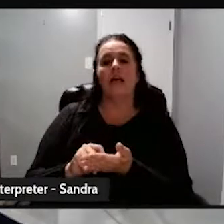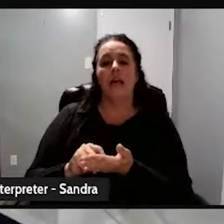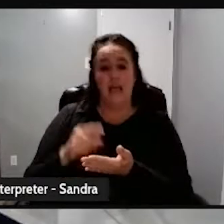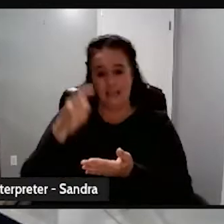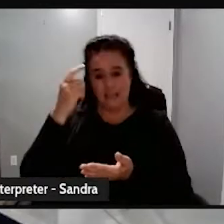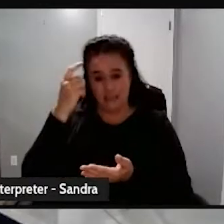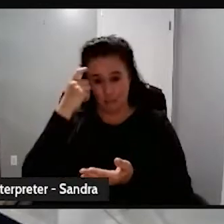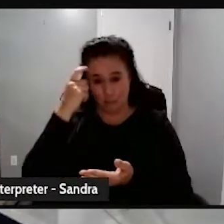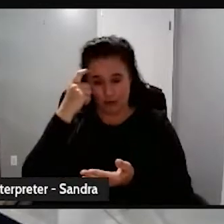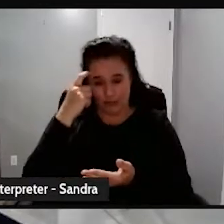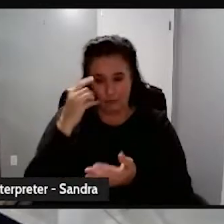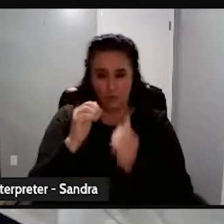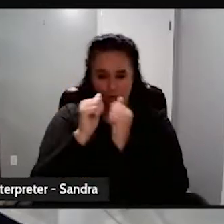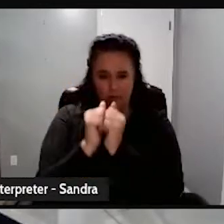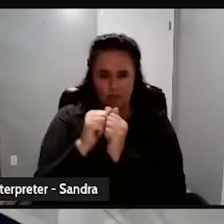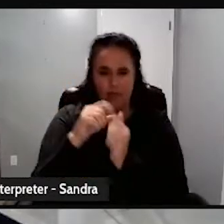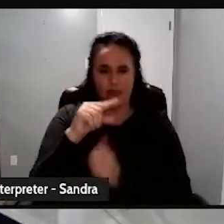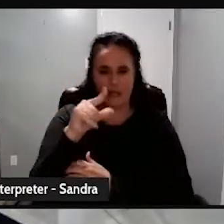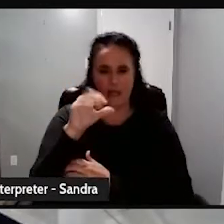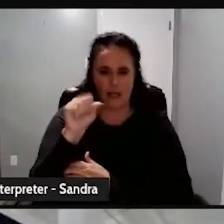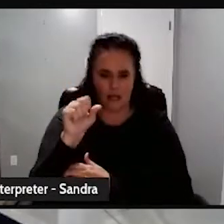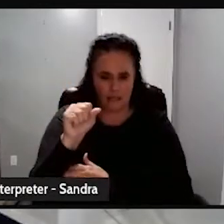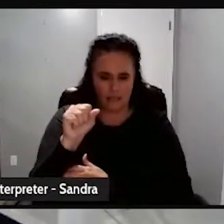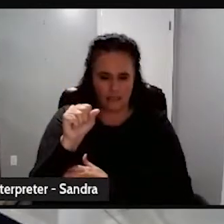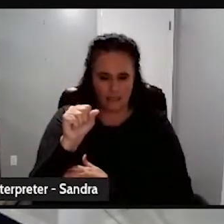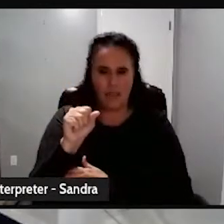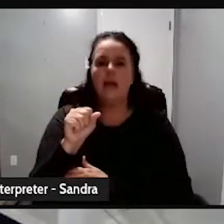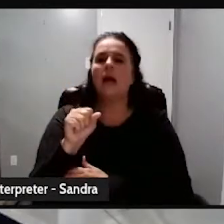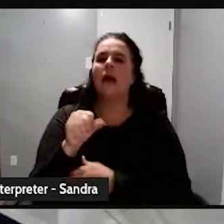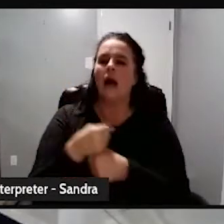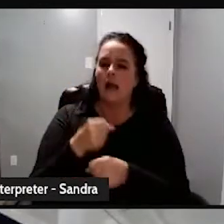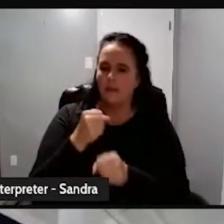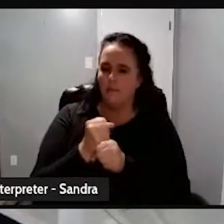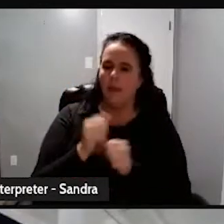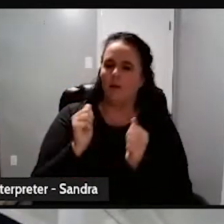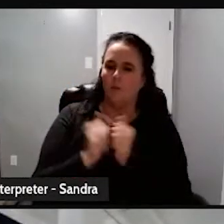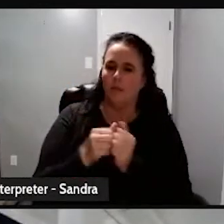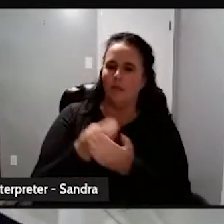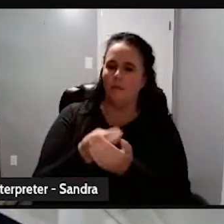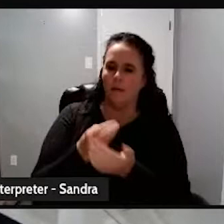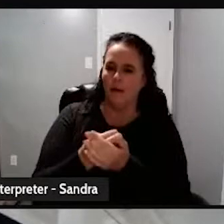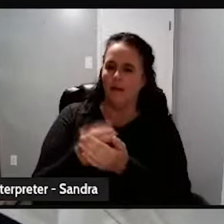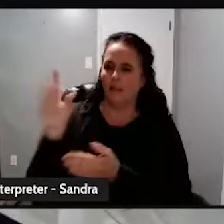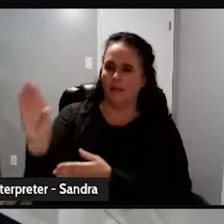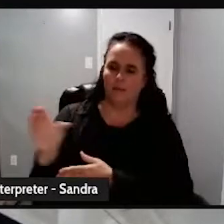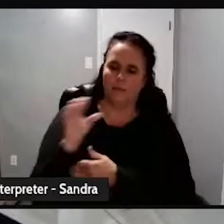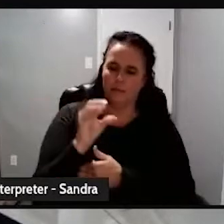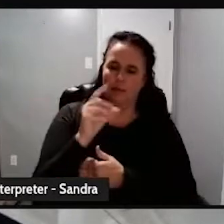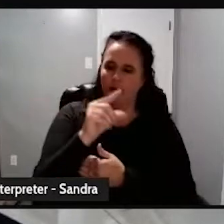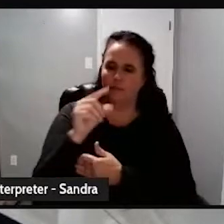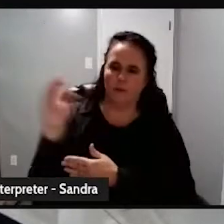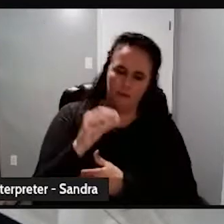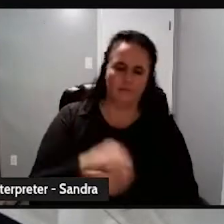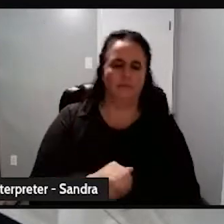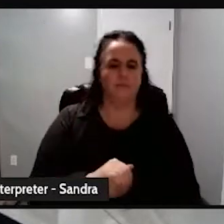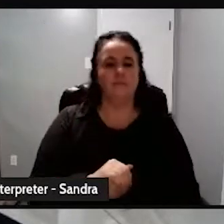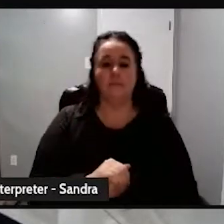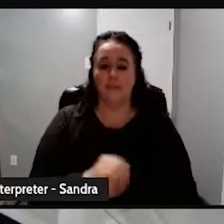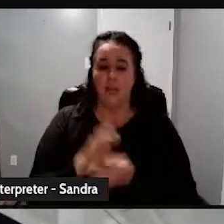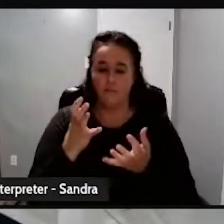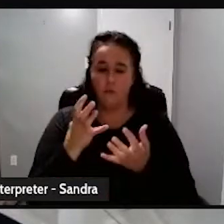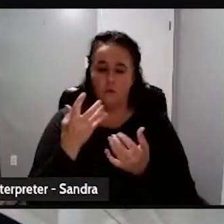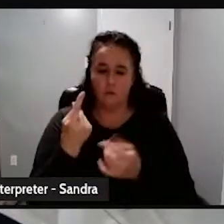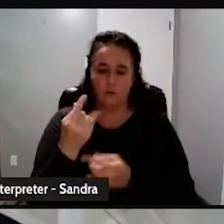that grant. And incorporating multimedia into my art was something that I've always wanted to do,